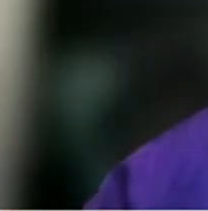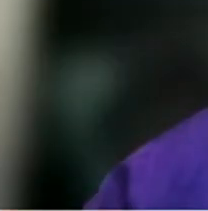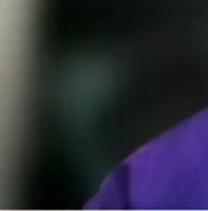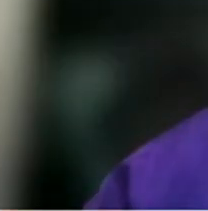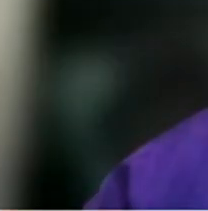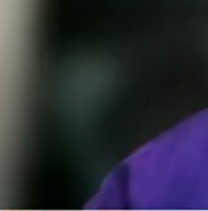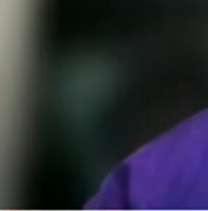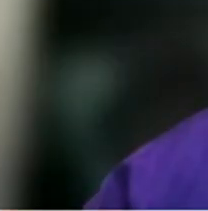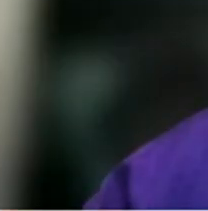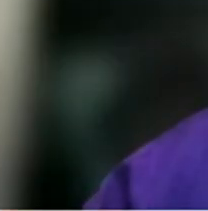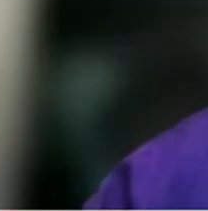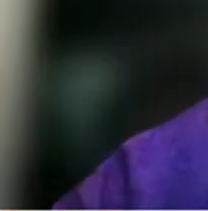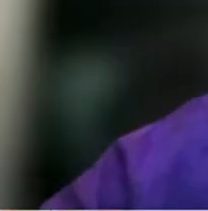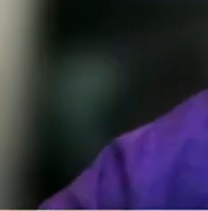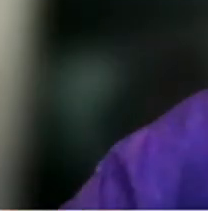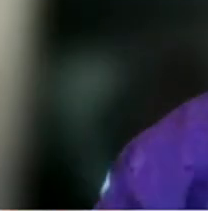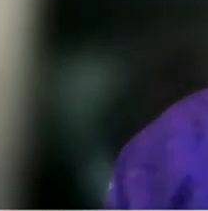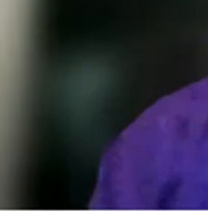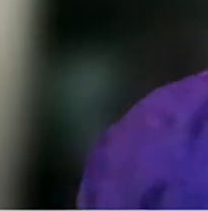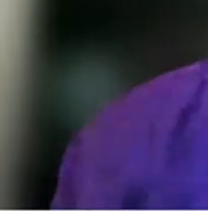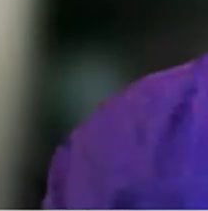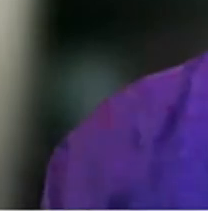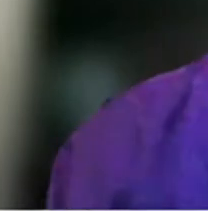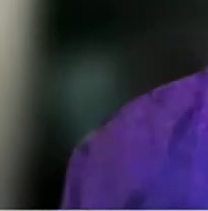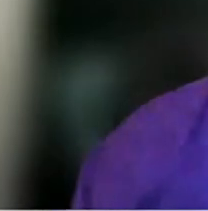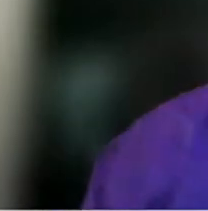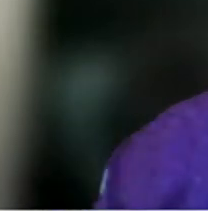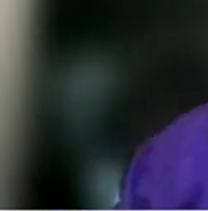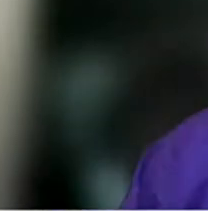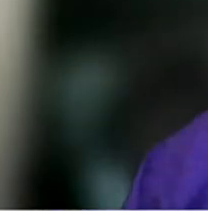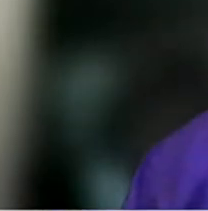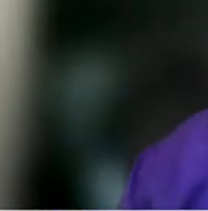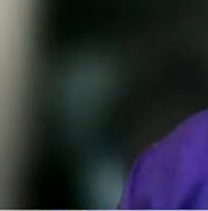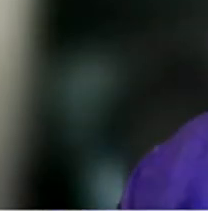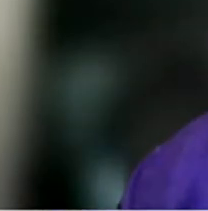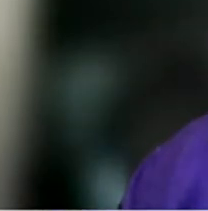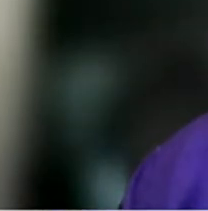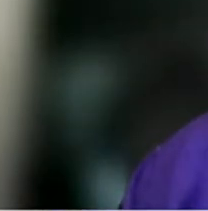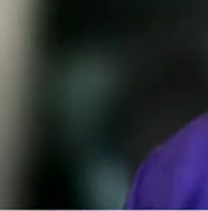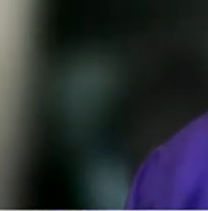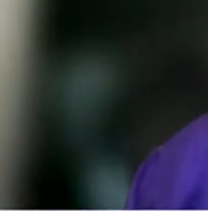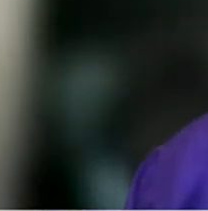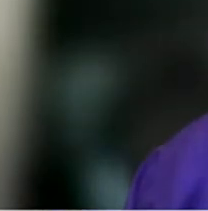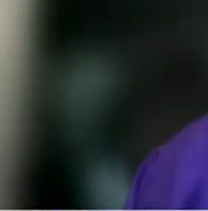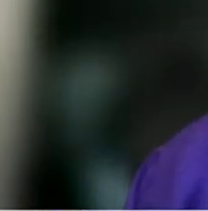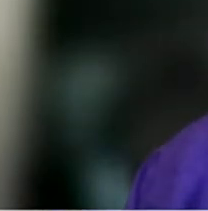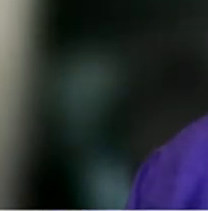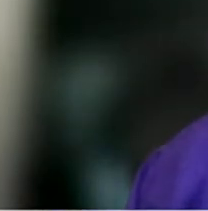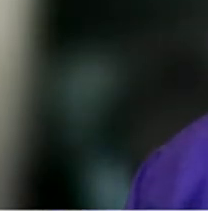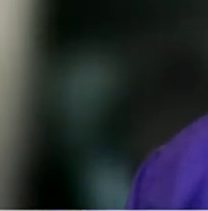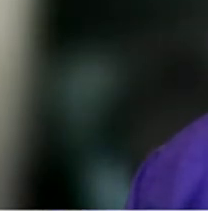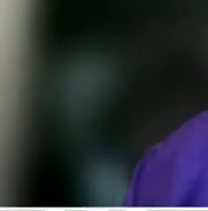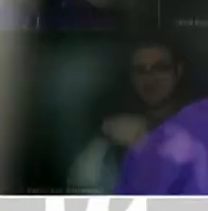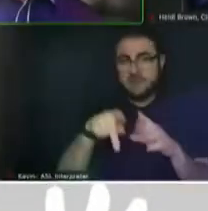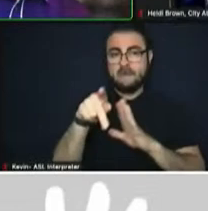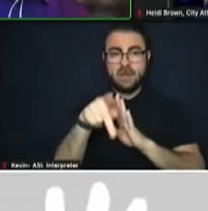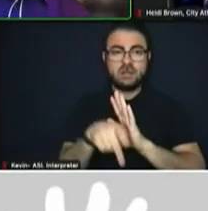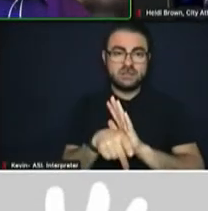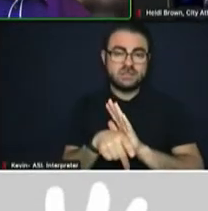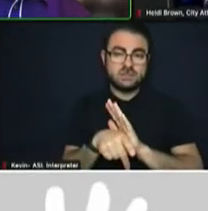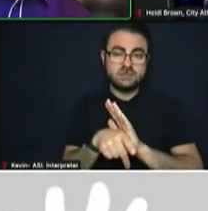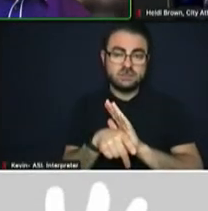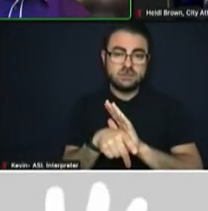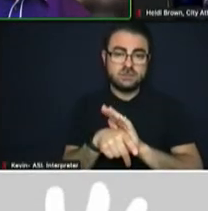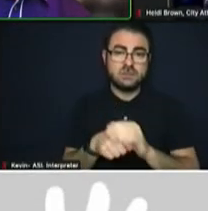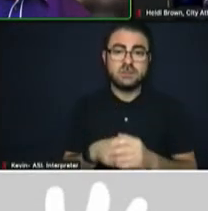coming in and presenting some of those fine points of the agreement or the policy